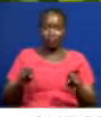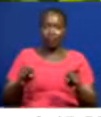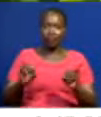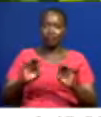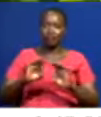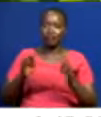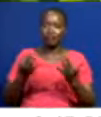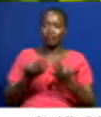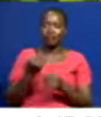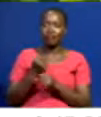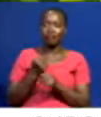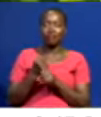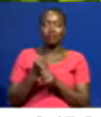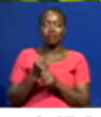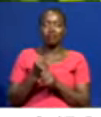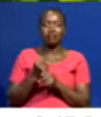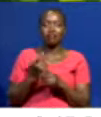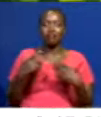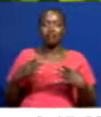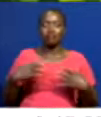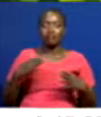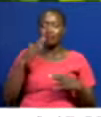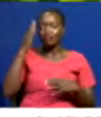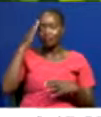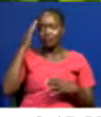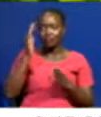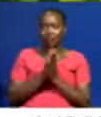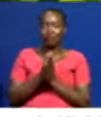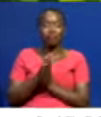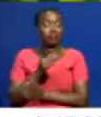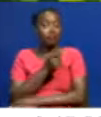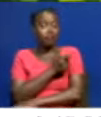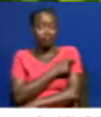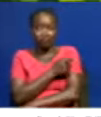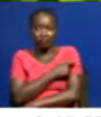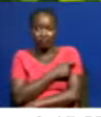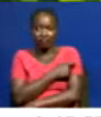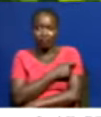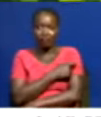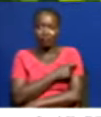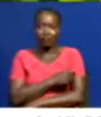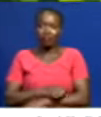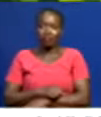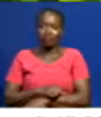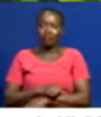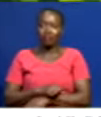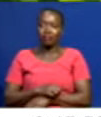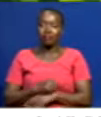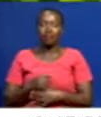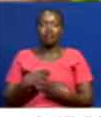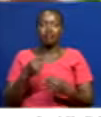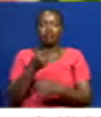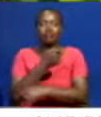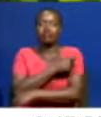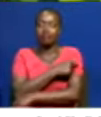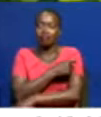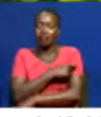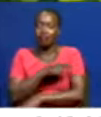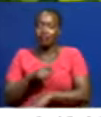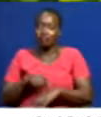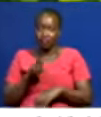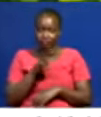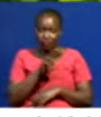please. Let people know that there is a treatment. And we can go for treatment when we